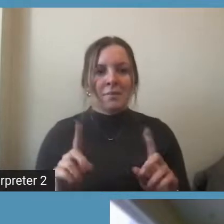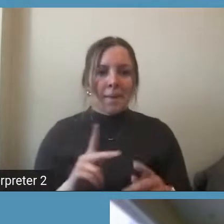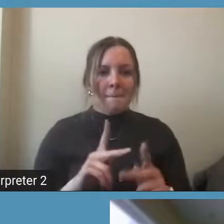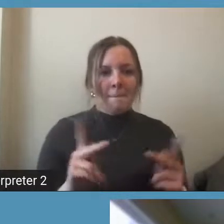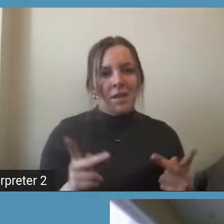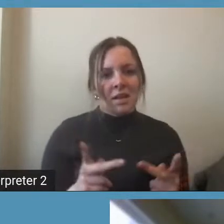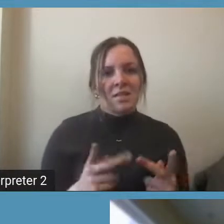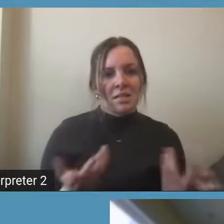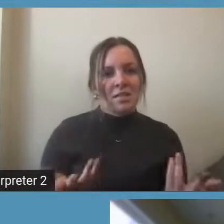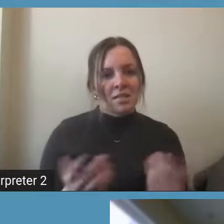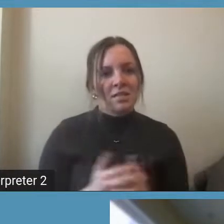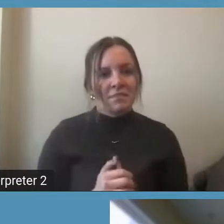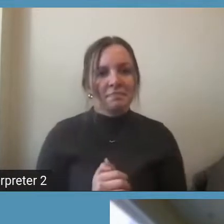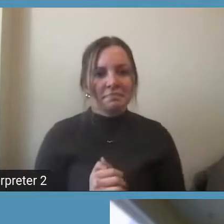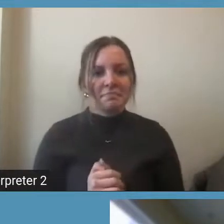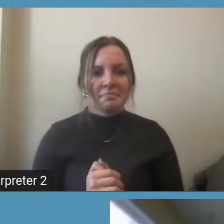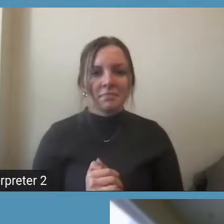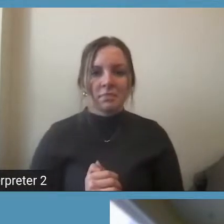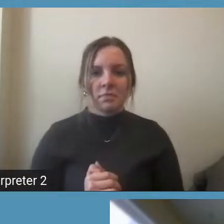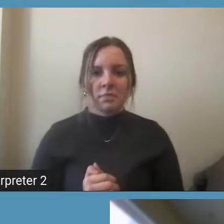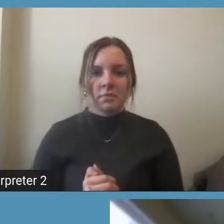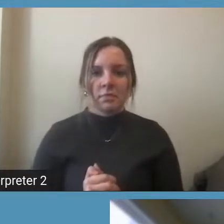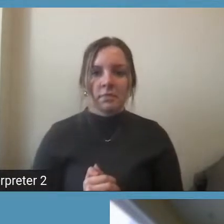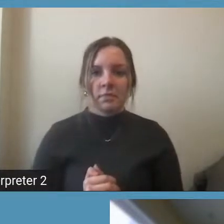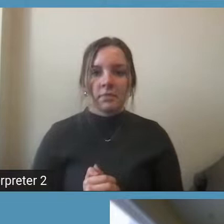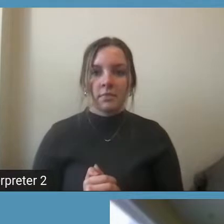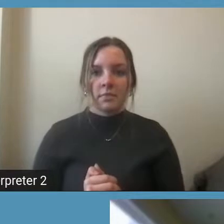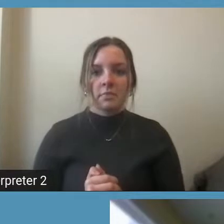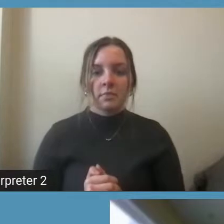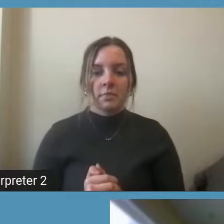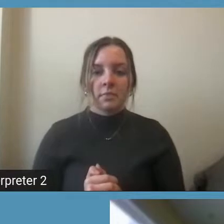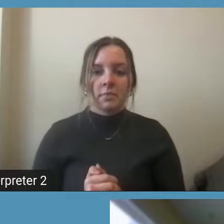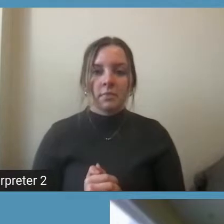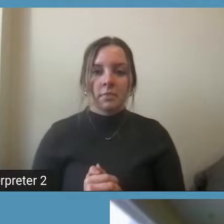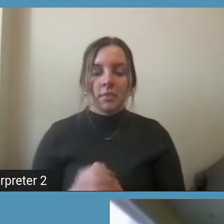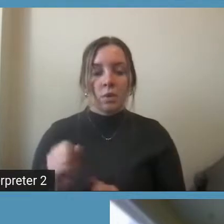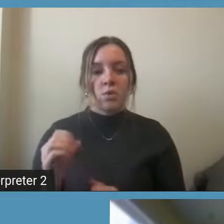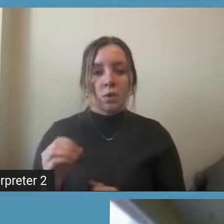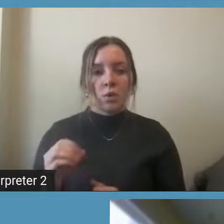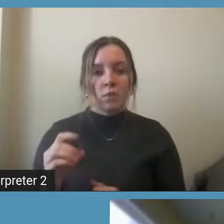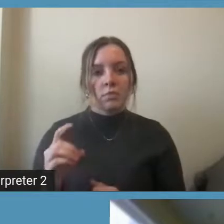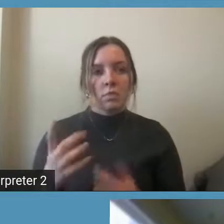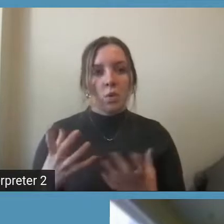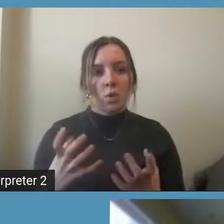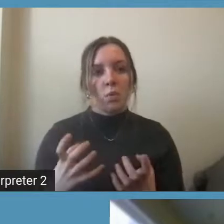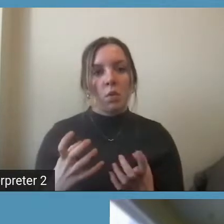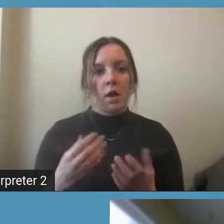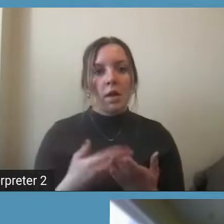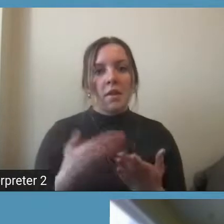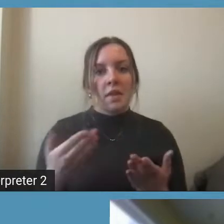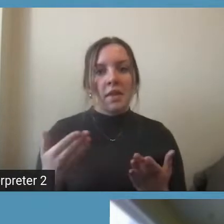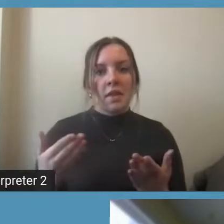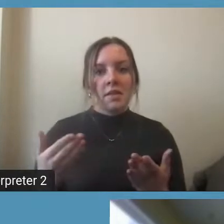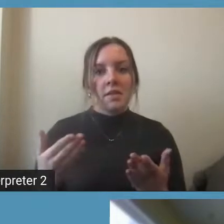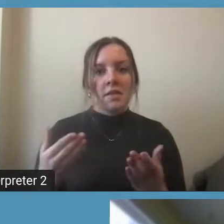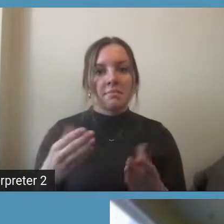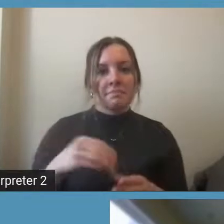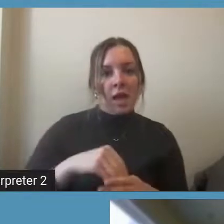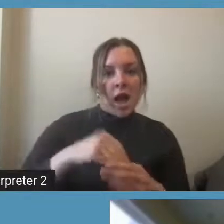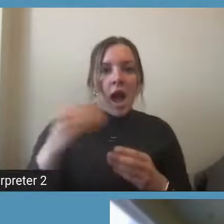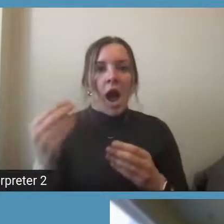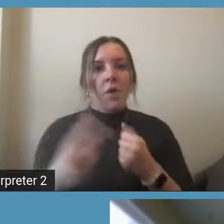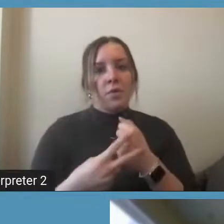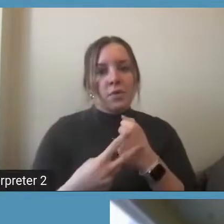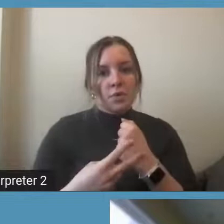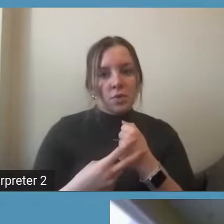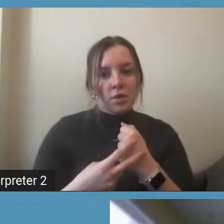In general terms, you do want to have stuff pulled out of storage and spotted into like a studio environment type of thing, or can you just